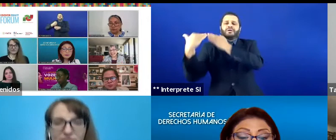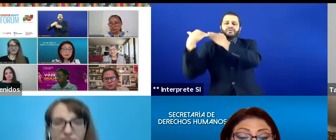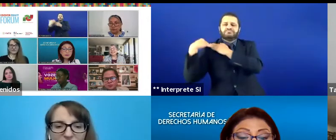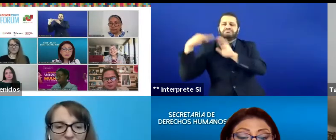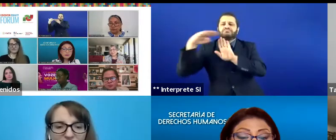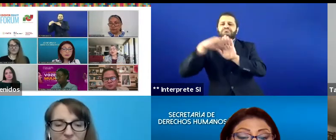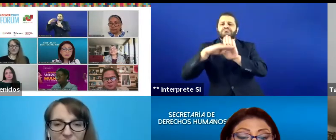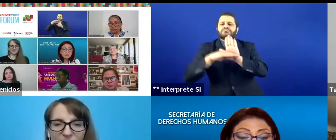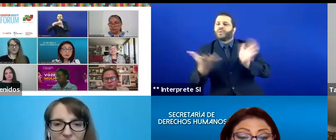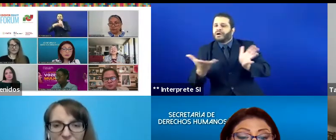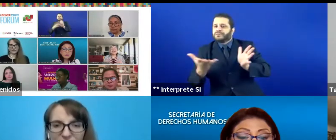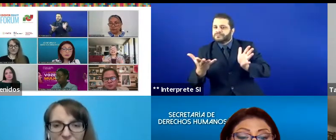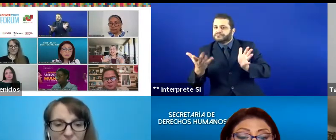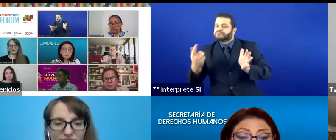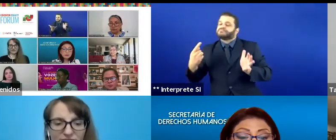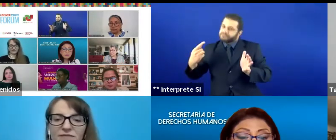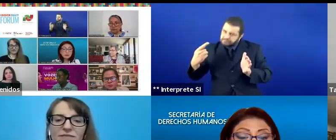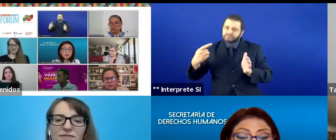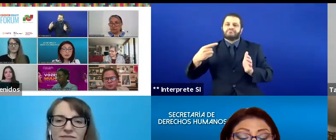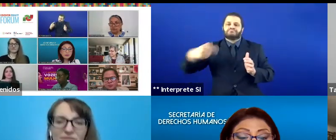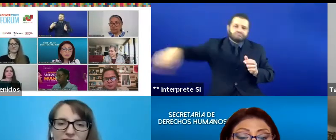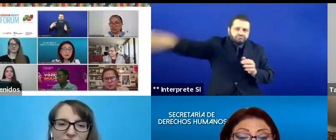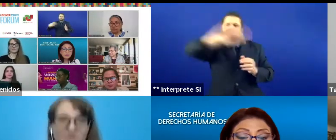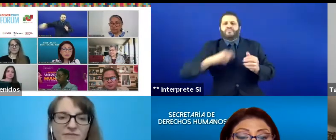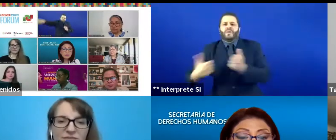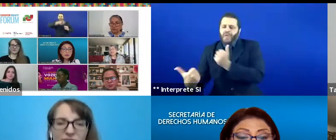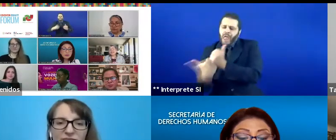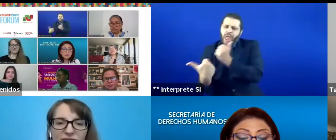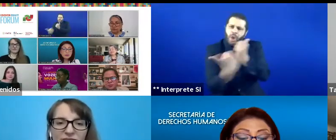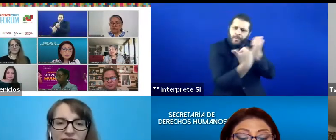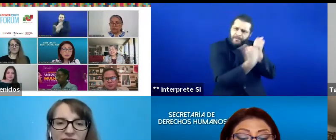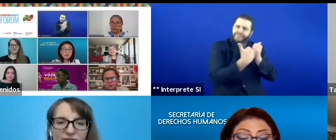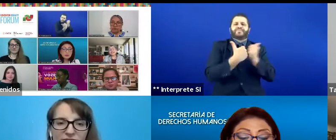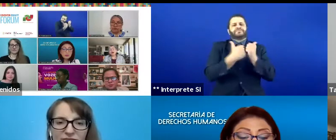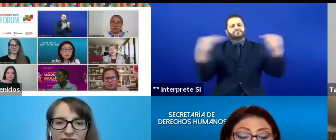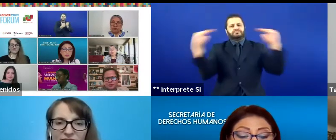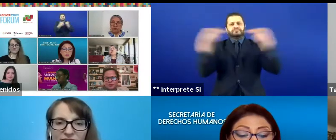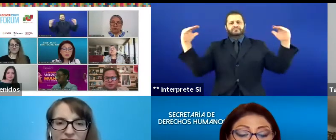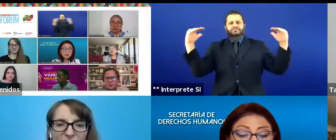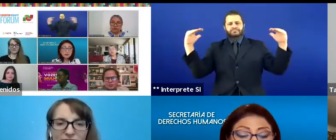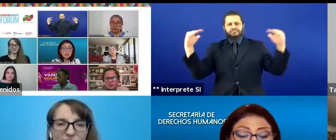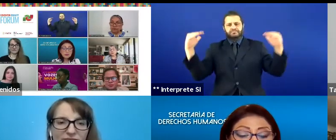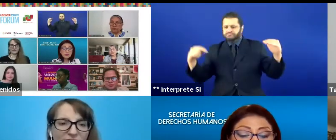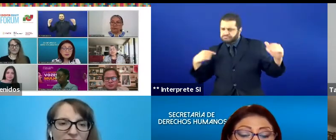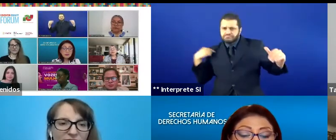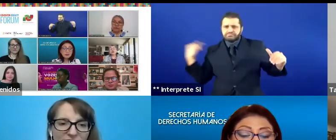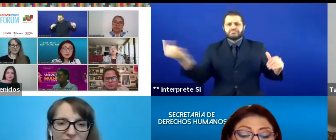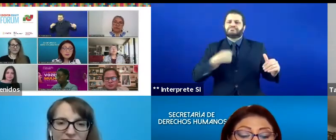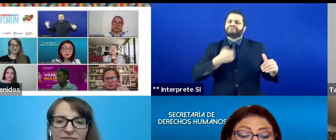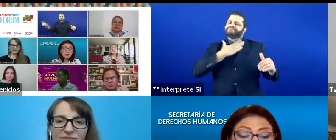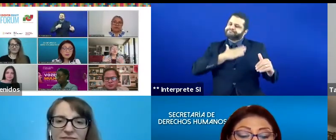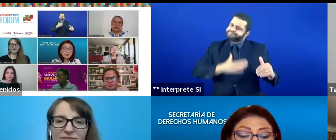have democratic communities and societies. And finally, what do we lose?